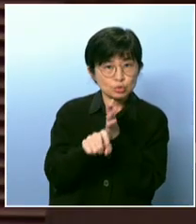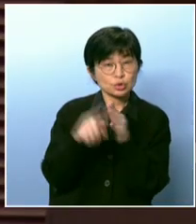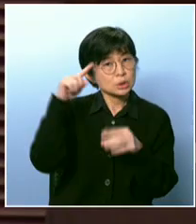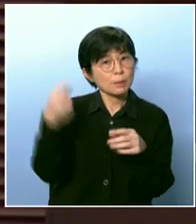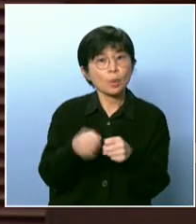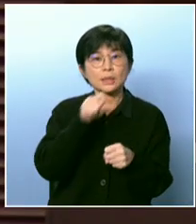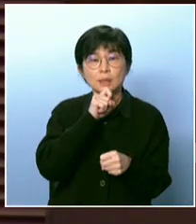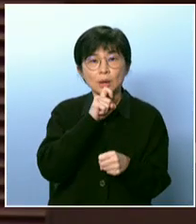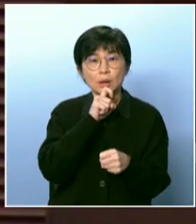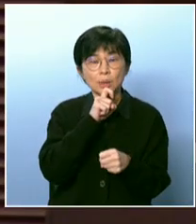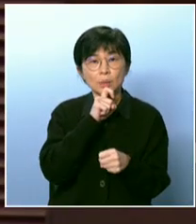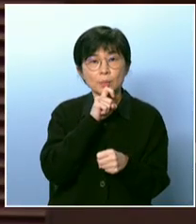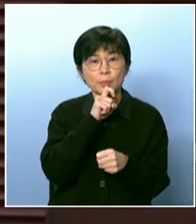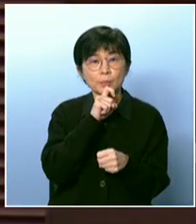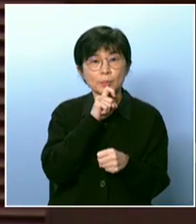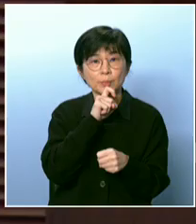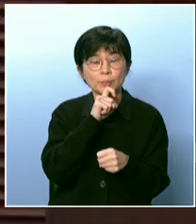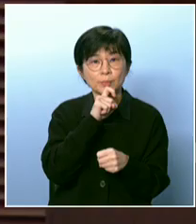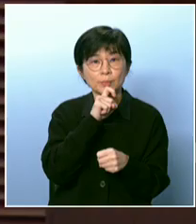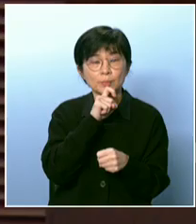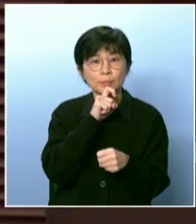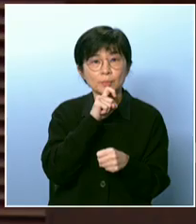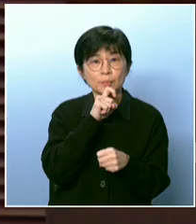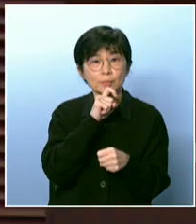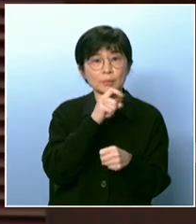in 2020. It talked about how